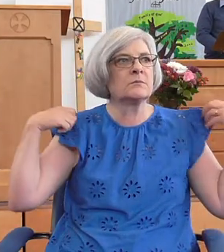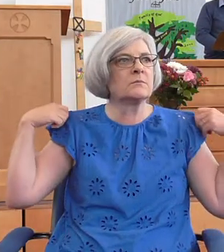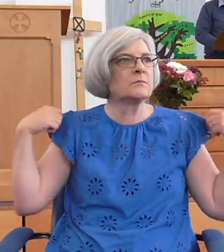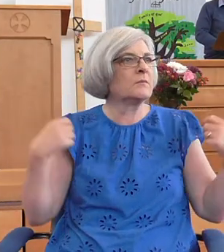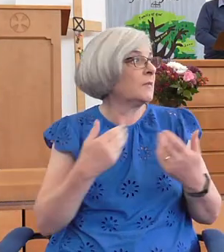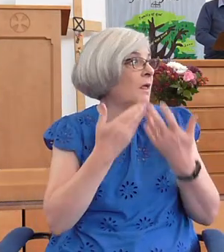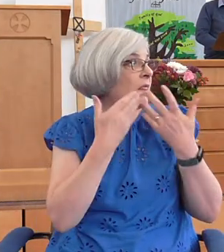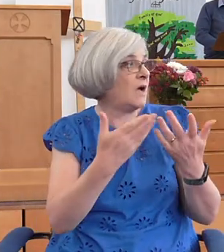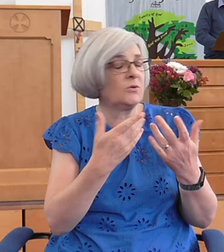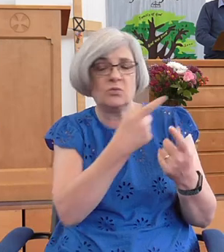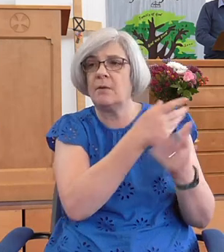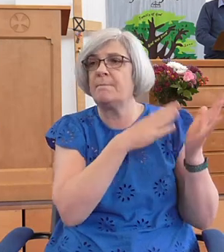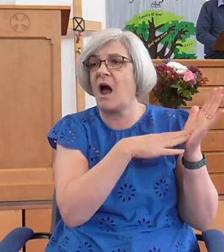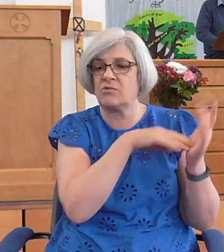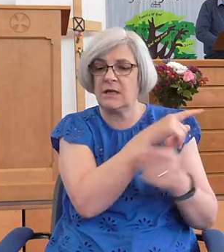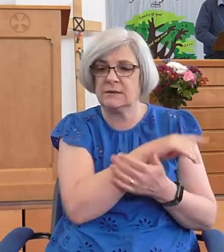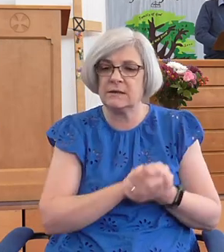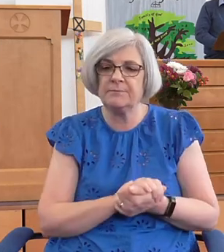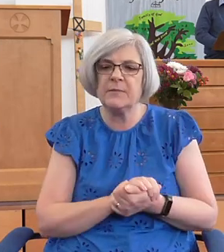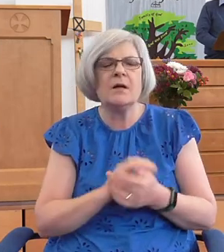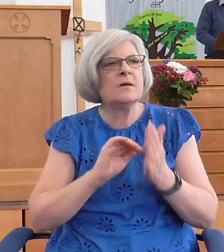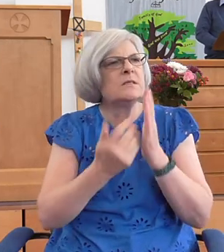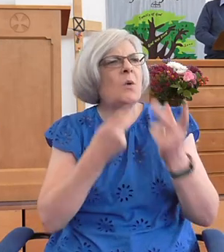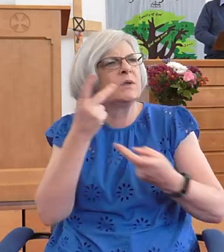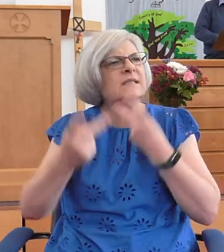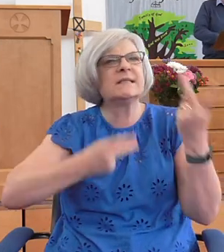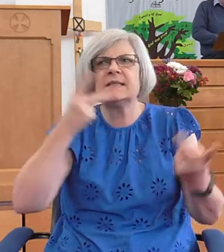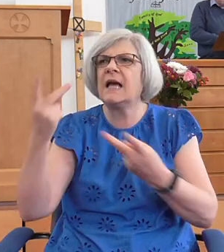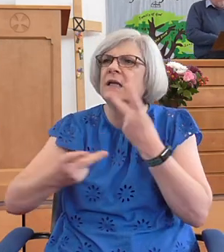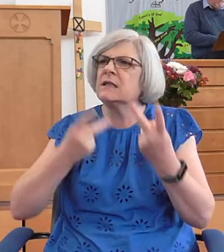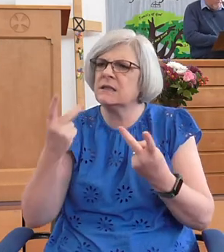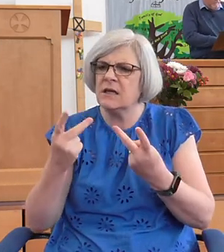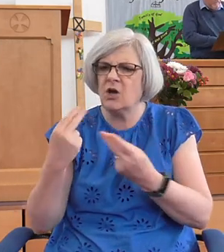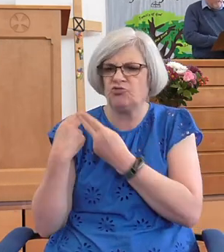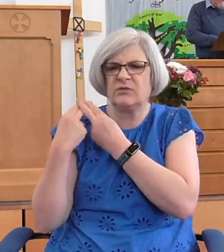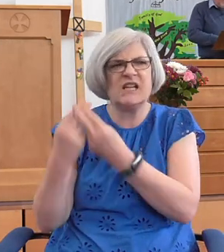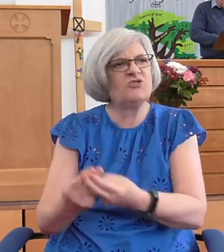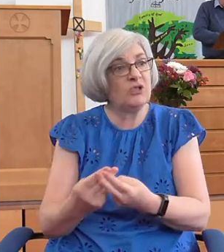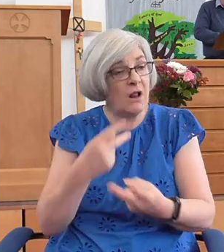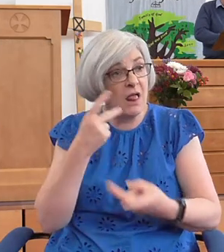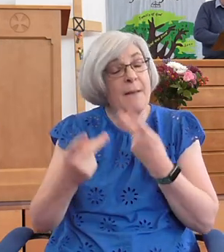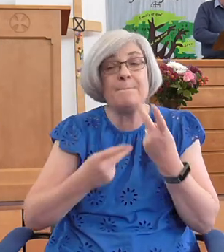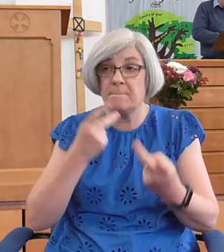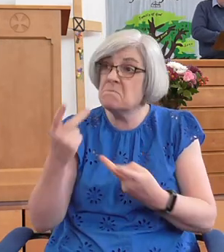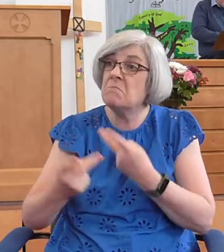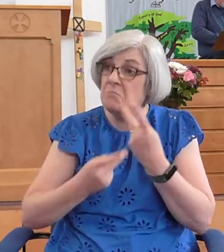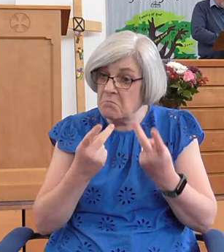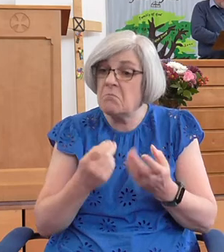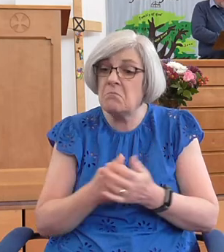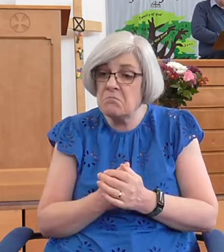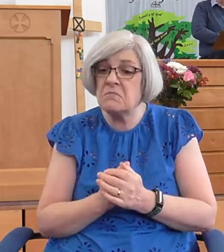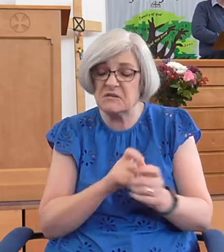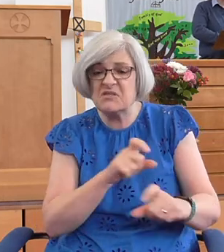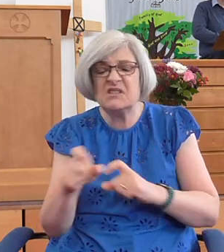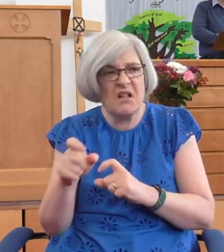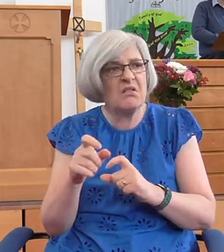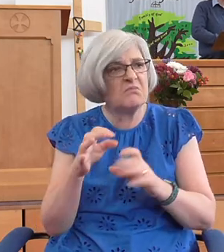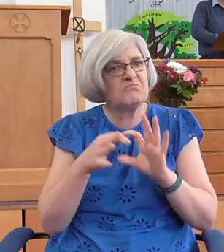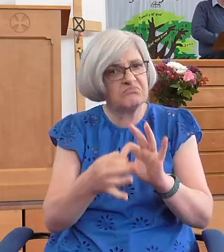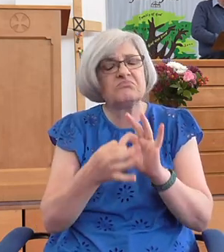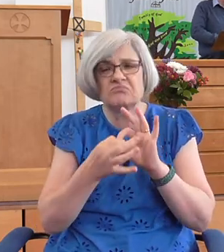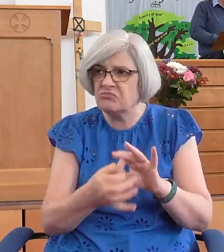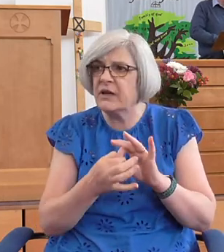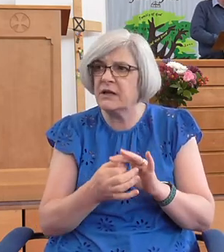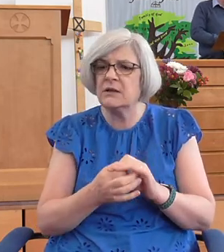Thank you, Margaret. We are going to sing now an older traditional hymn, but one that still has much to say to us. Your hand, O God,